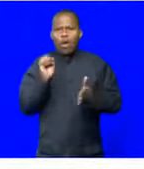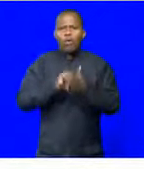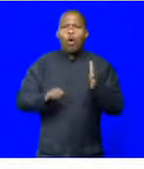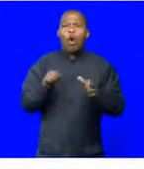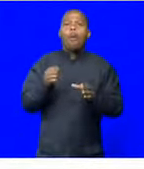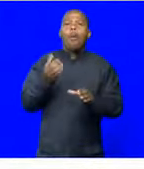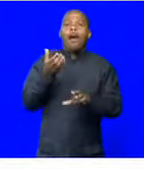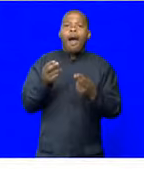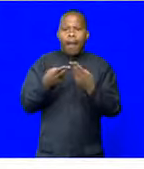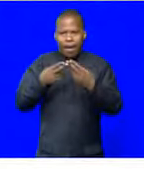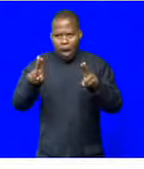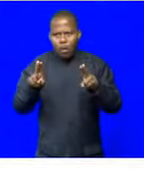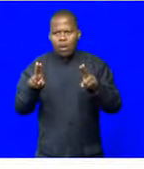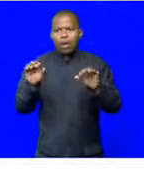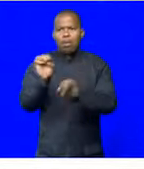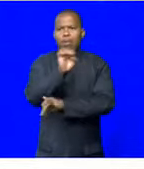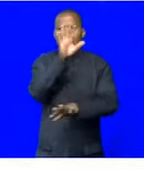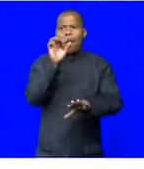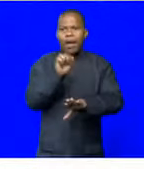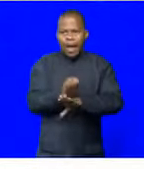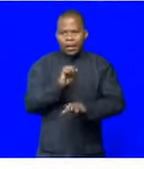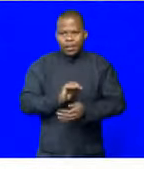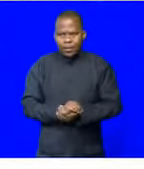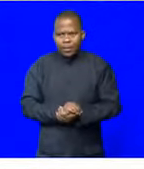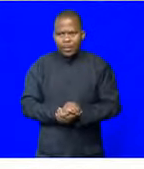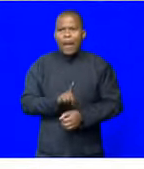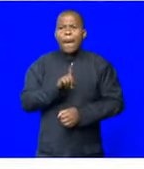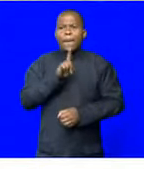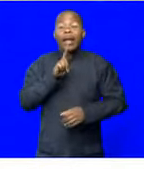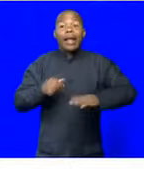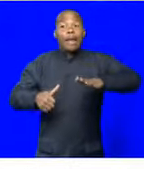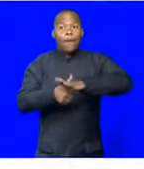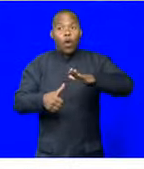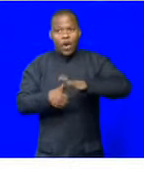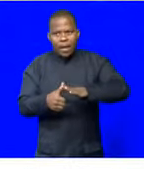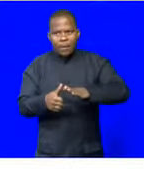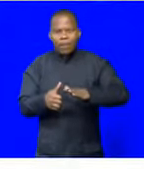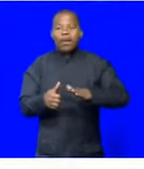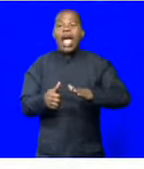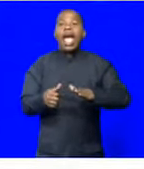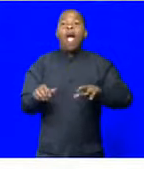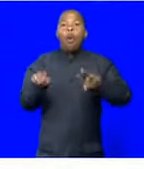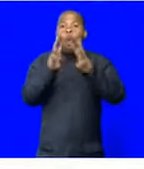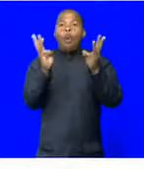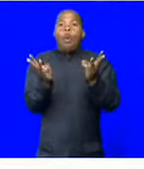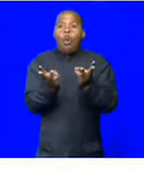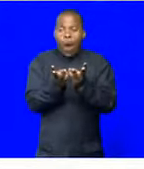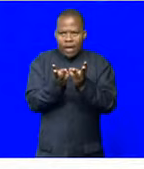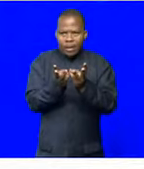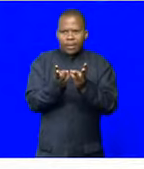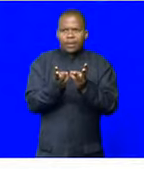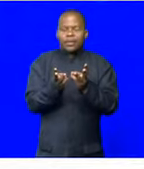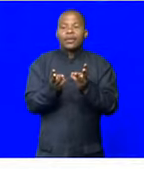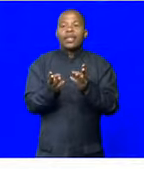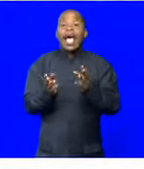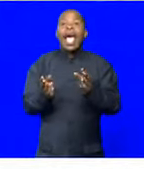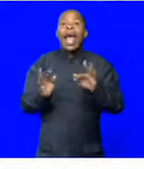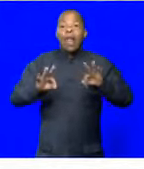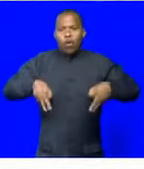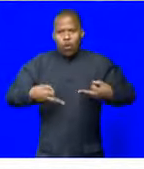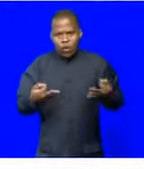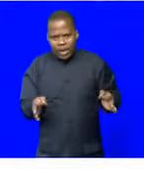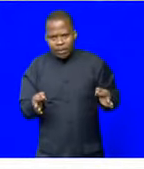room of you guys being able to create music that is competitive with the world, and I think the ministry really needs to